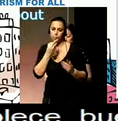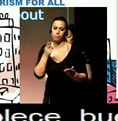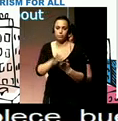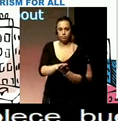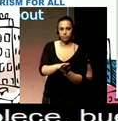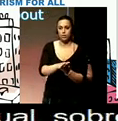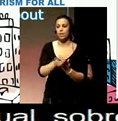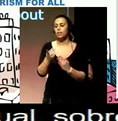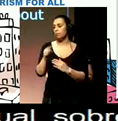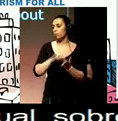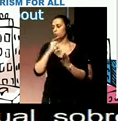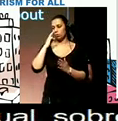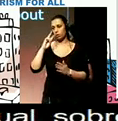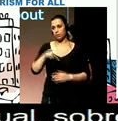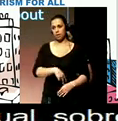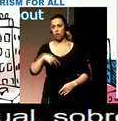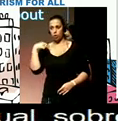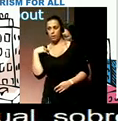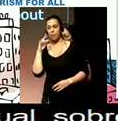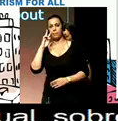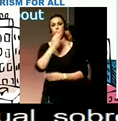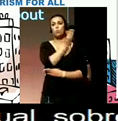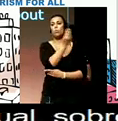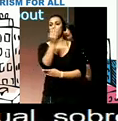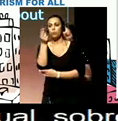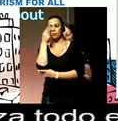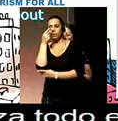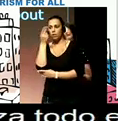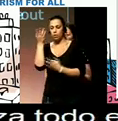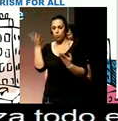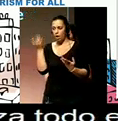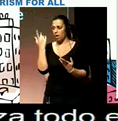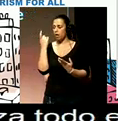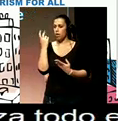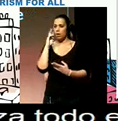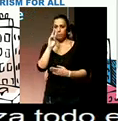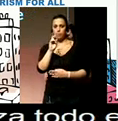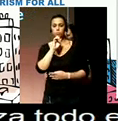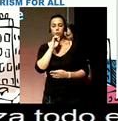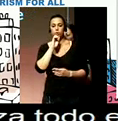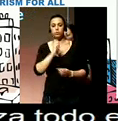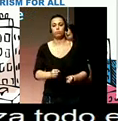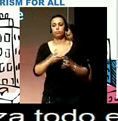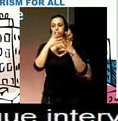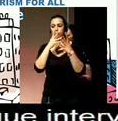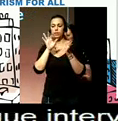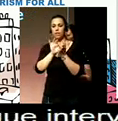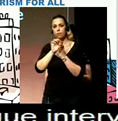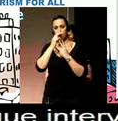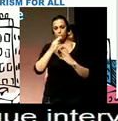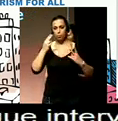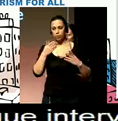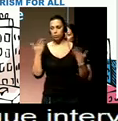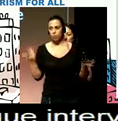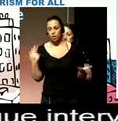be analyzed with a global view. What are the interesting monuments?